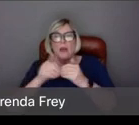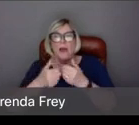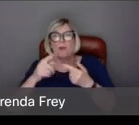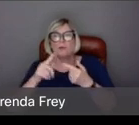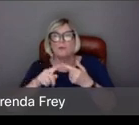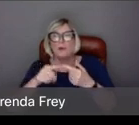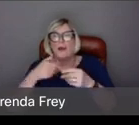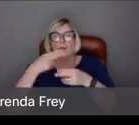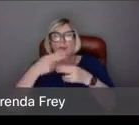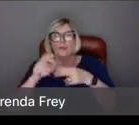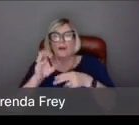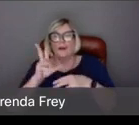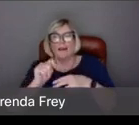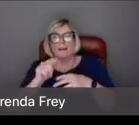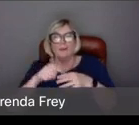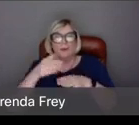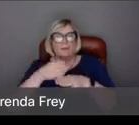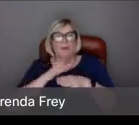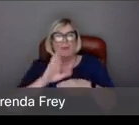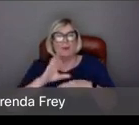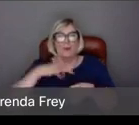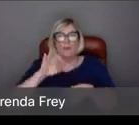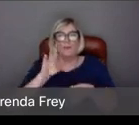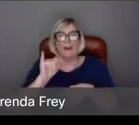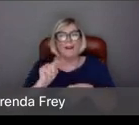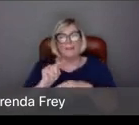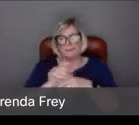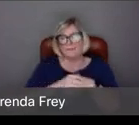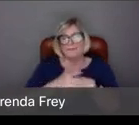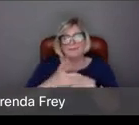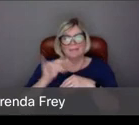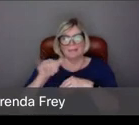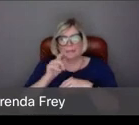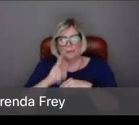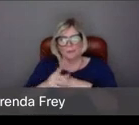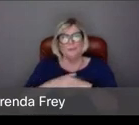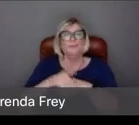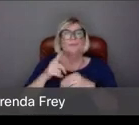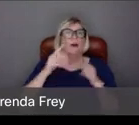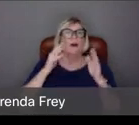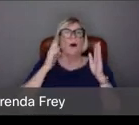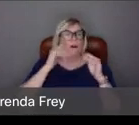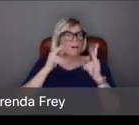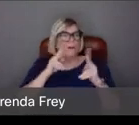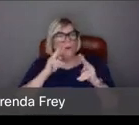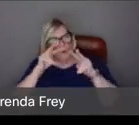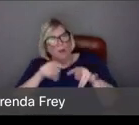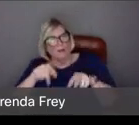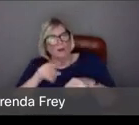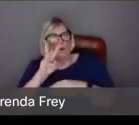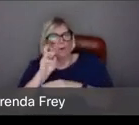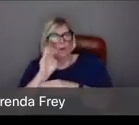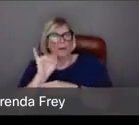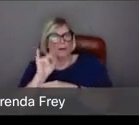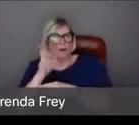Absolutely. And I'm so glad that people are watching this webinar, and hopefully we can share it more, because you do hear a lot